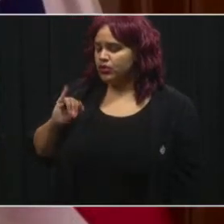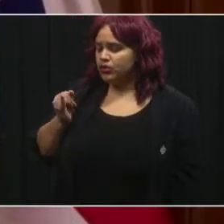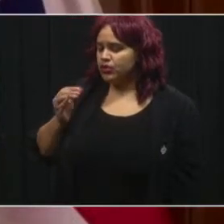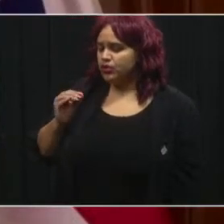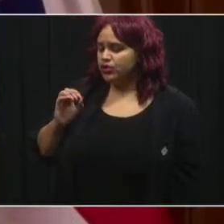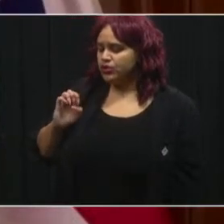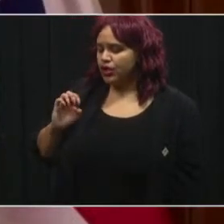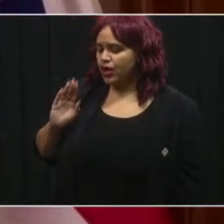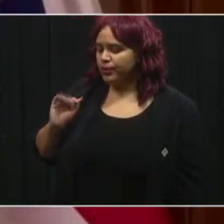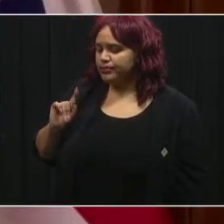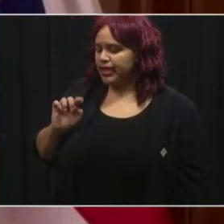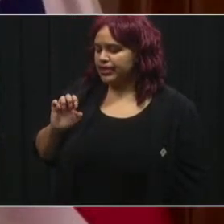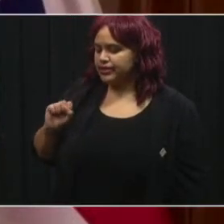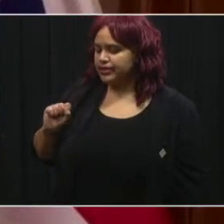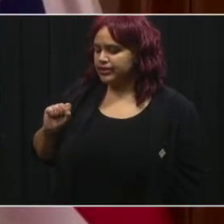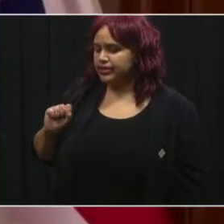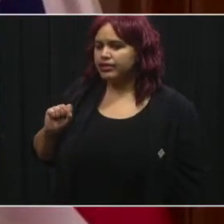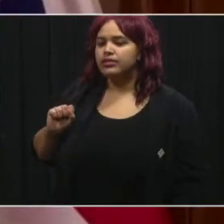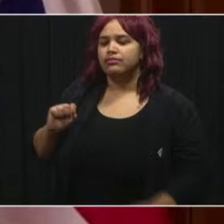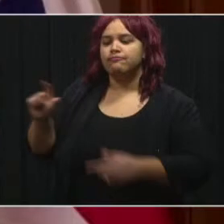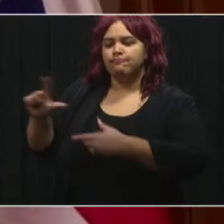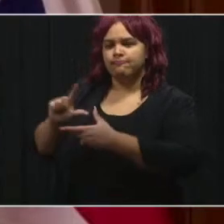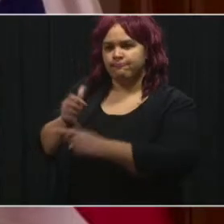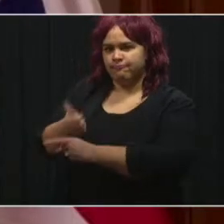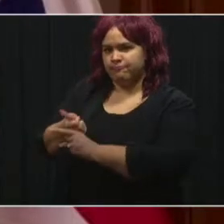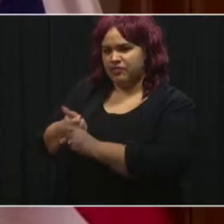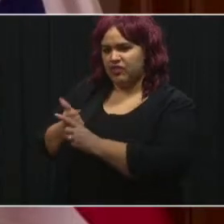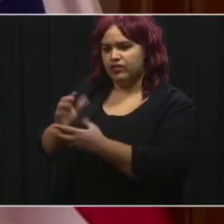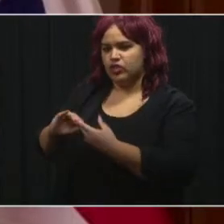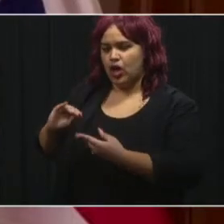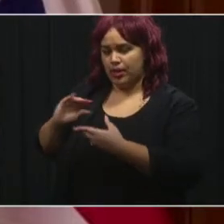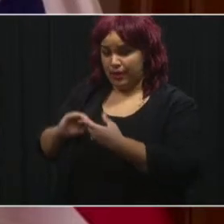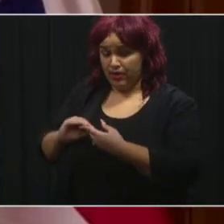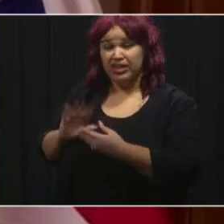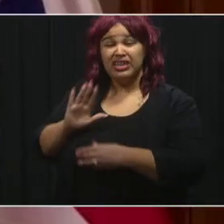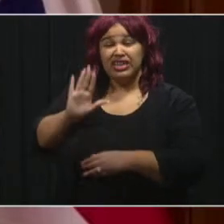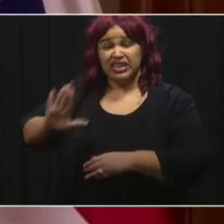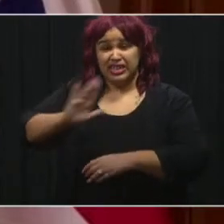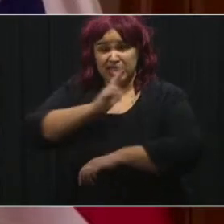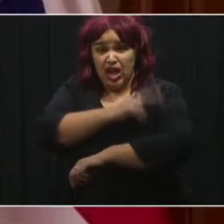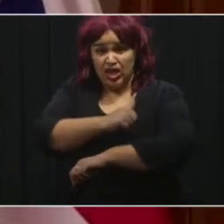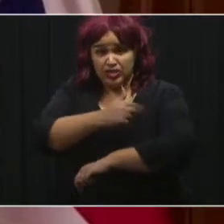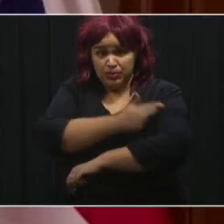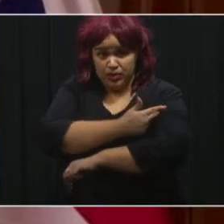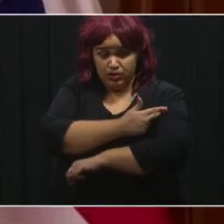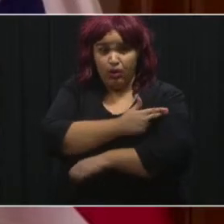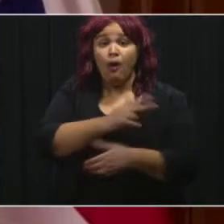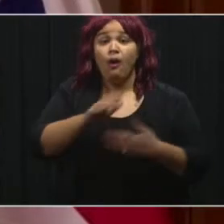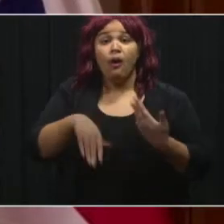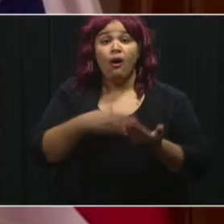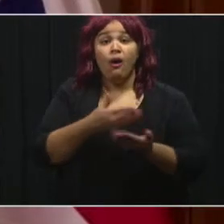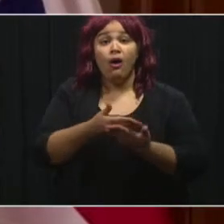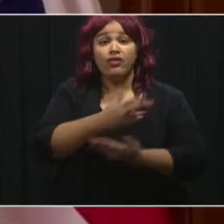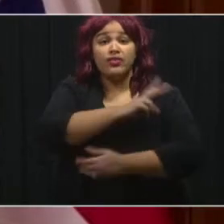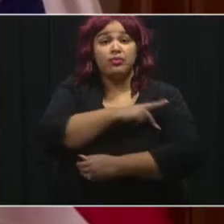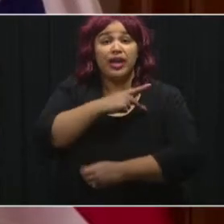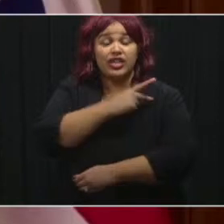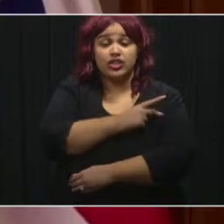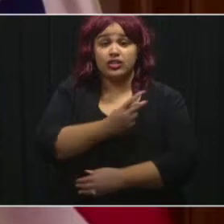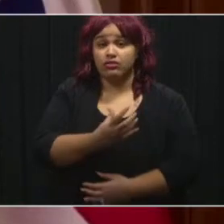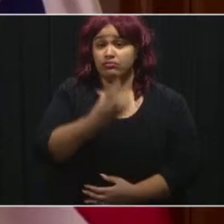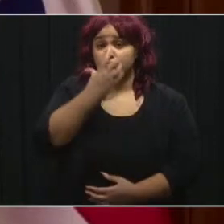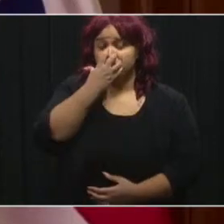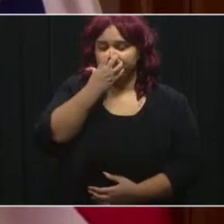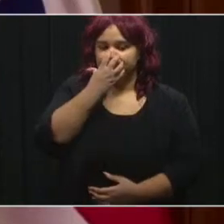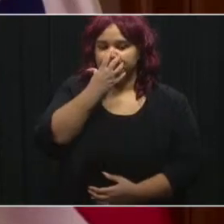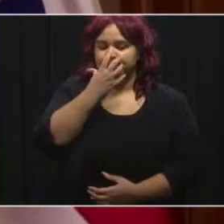the people in his hospital who are on ventilators are unvaccinated. And I was wondering if some of your other co-stars,